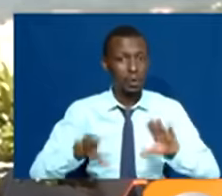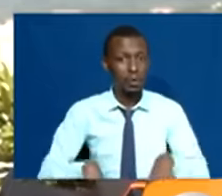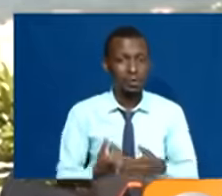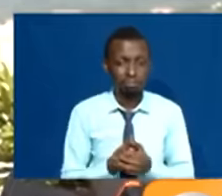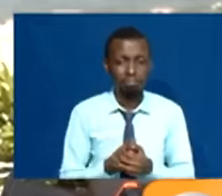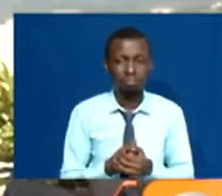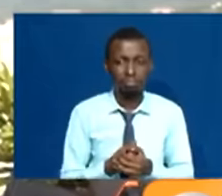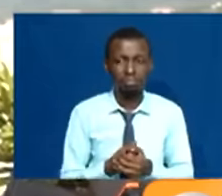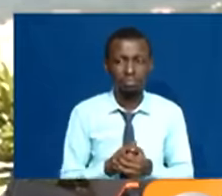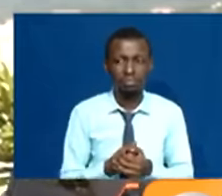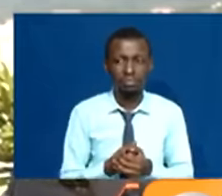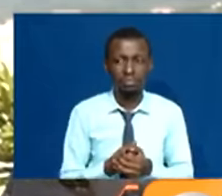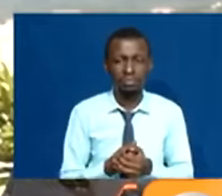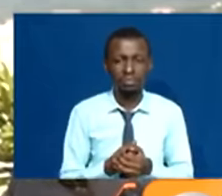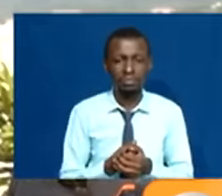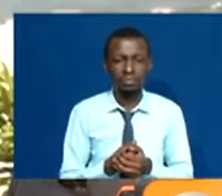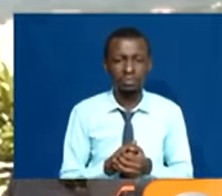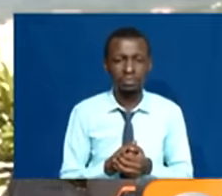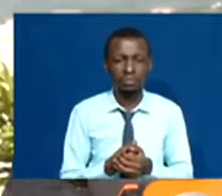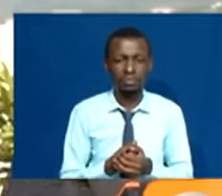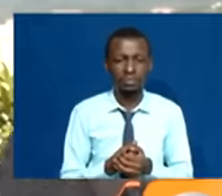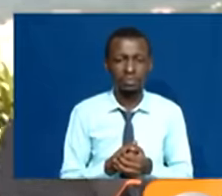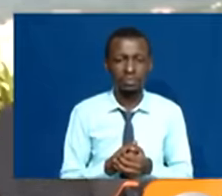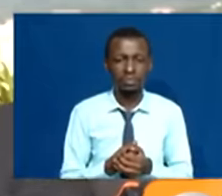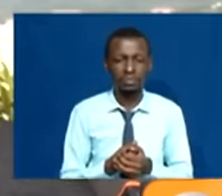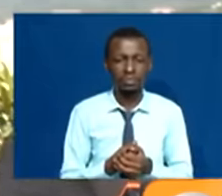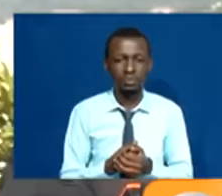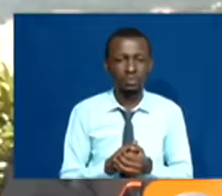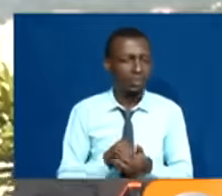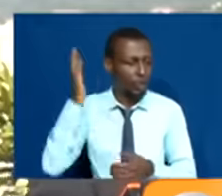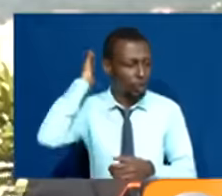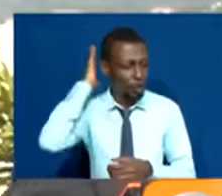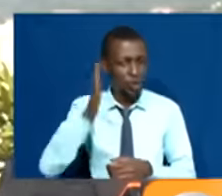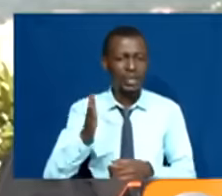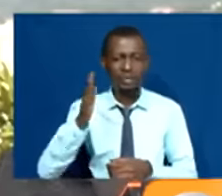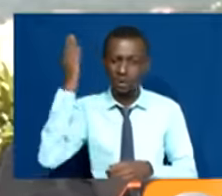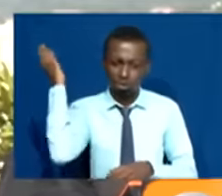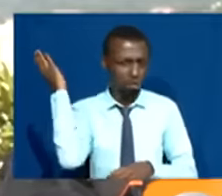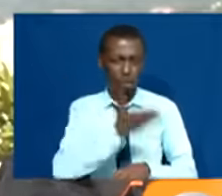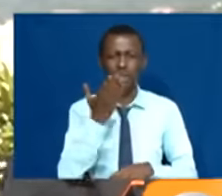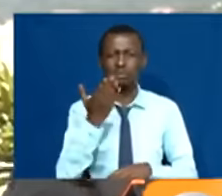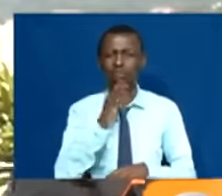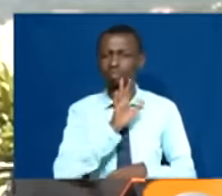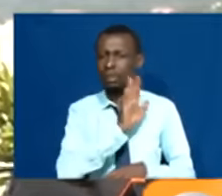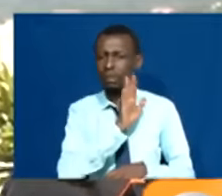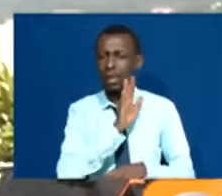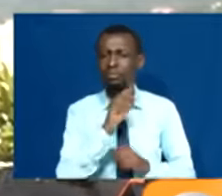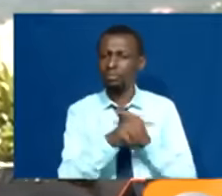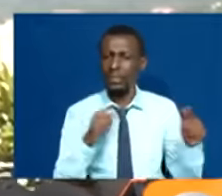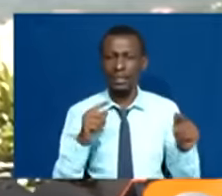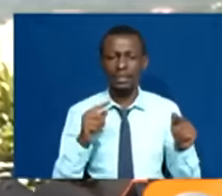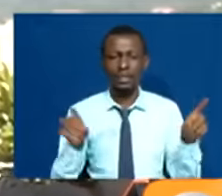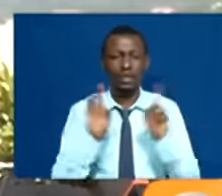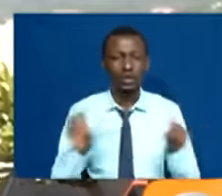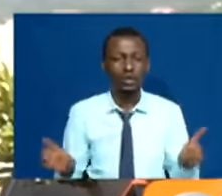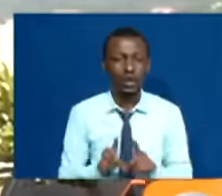people by saying he's going to slash them. And the second thing is that he deliberately dehumanized the